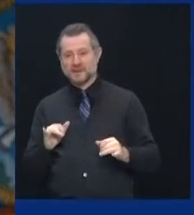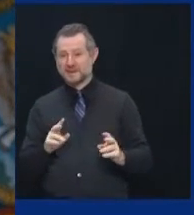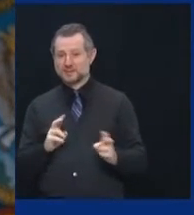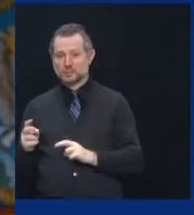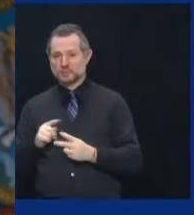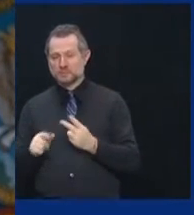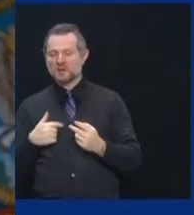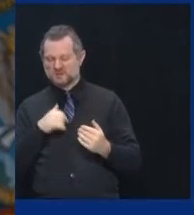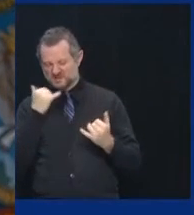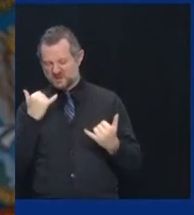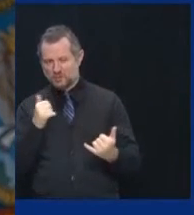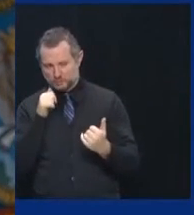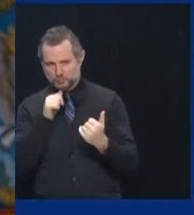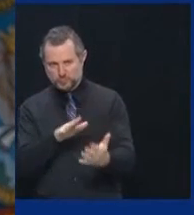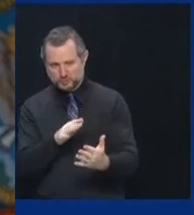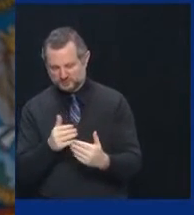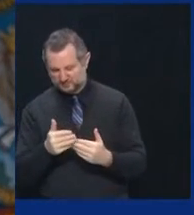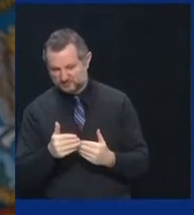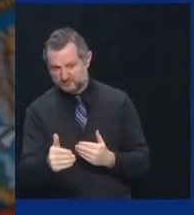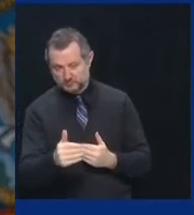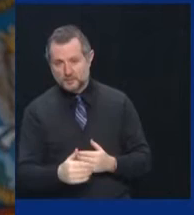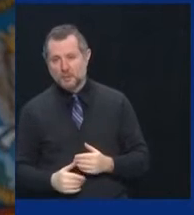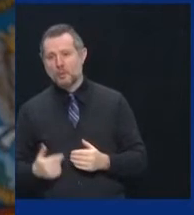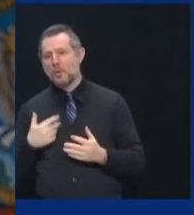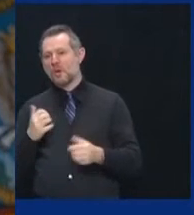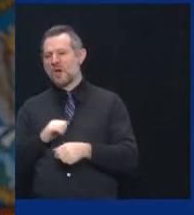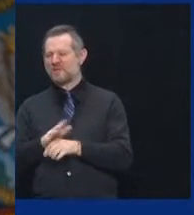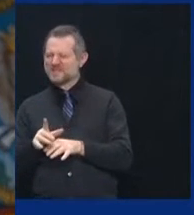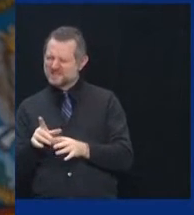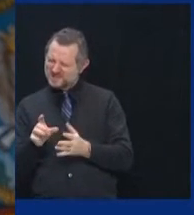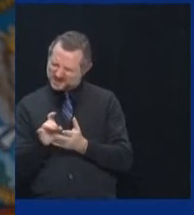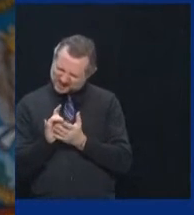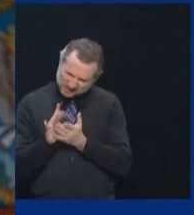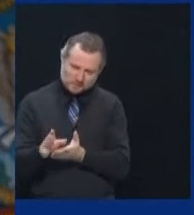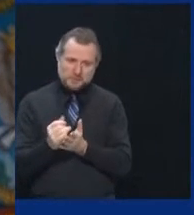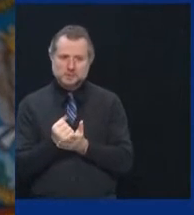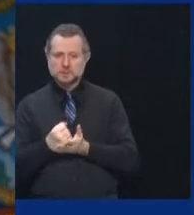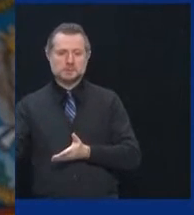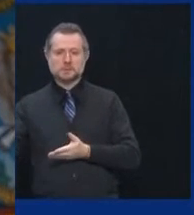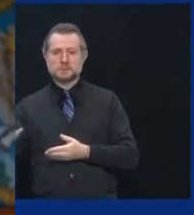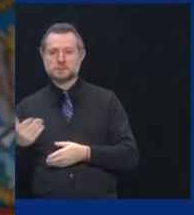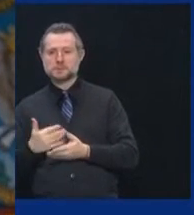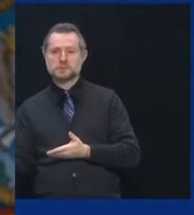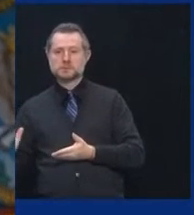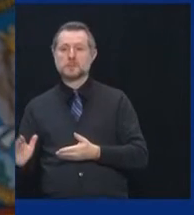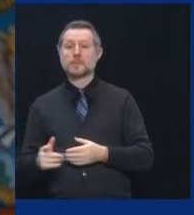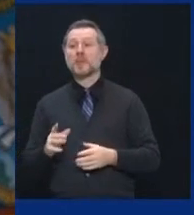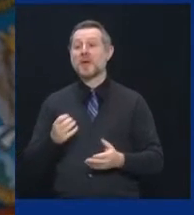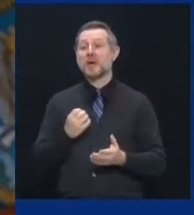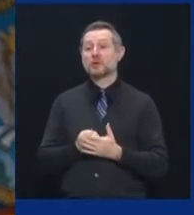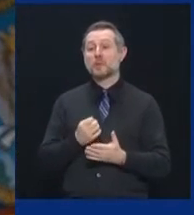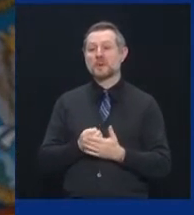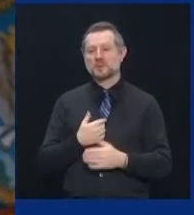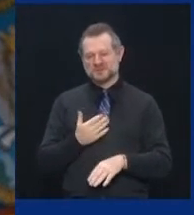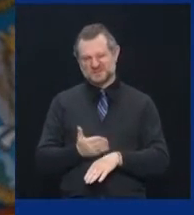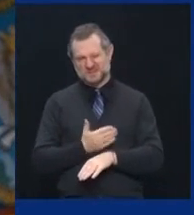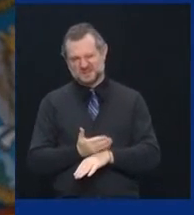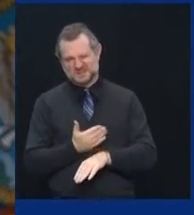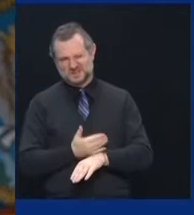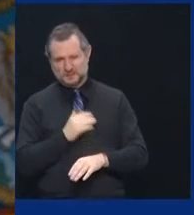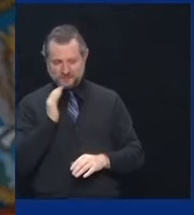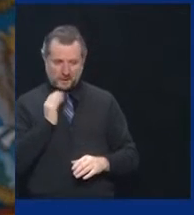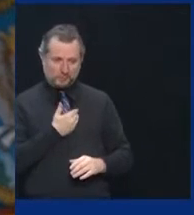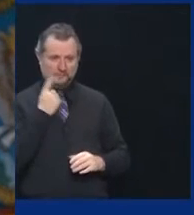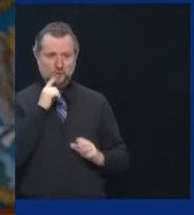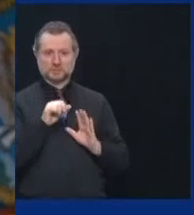focus: crushing COVID and the short-term economic consequences for our state.